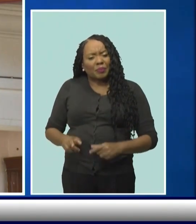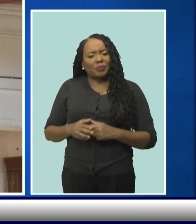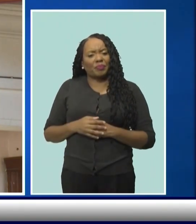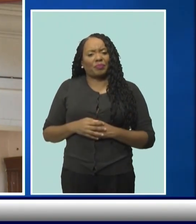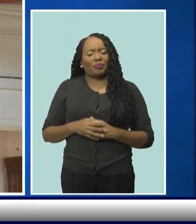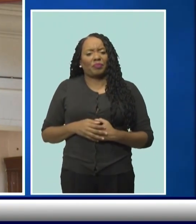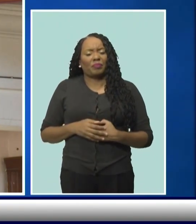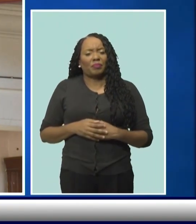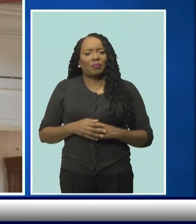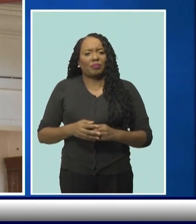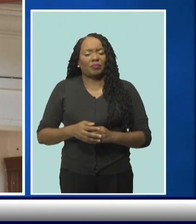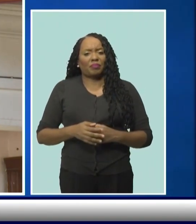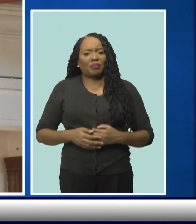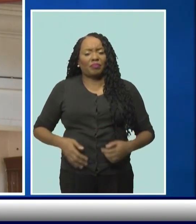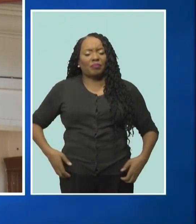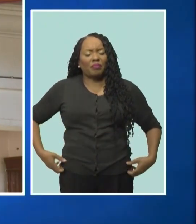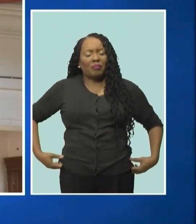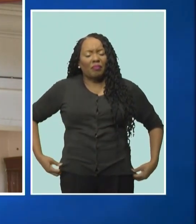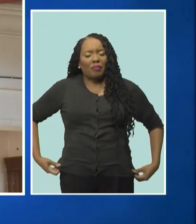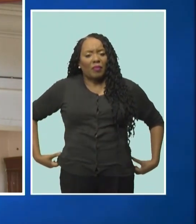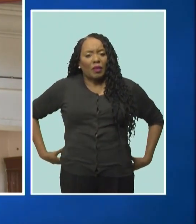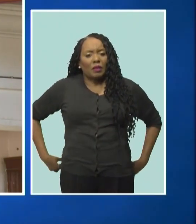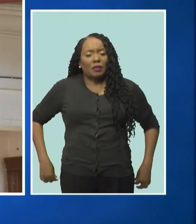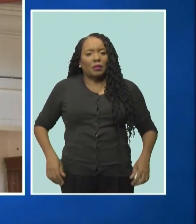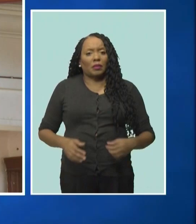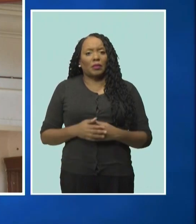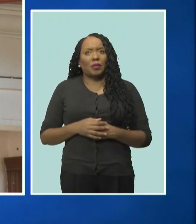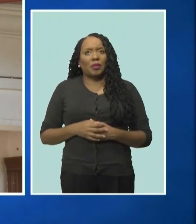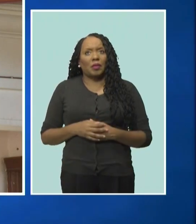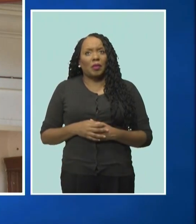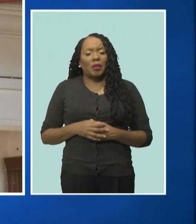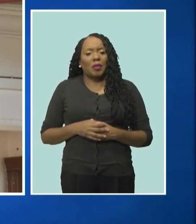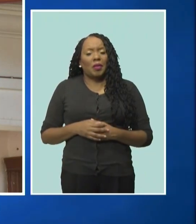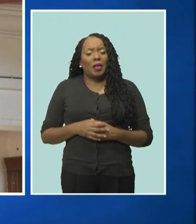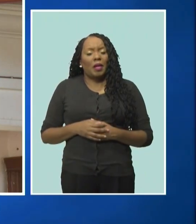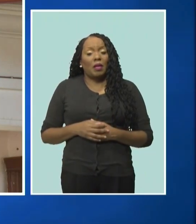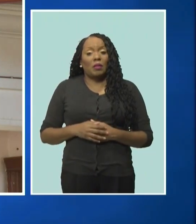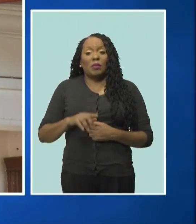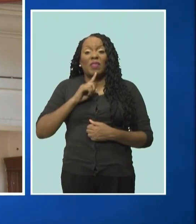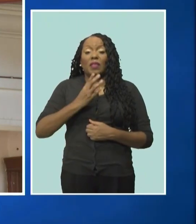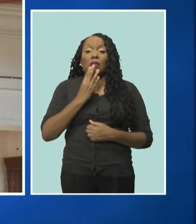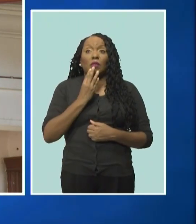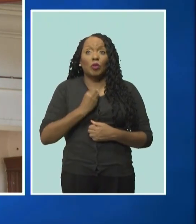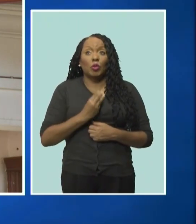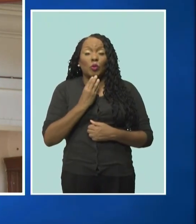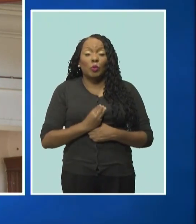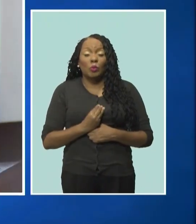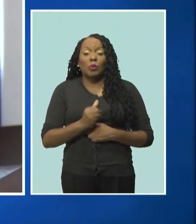and their misadventures with the truth needs tabulation,